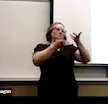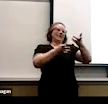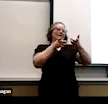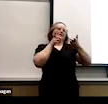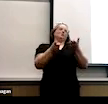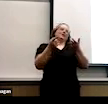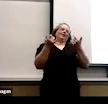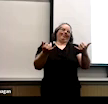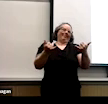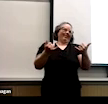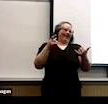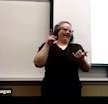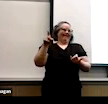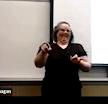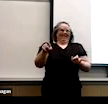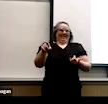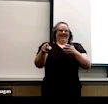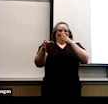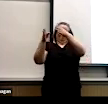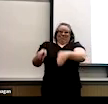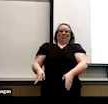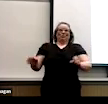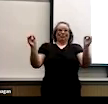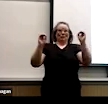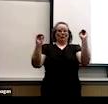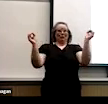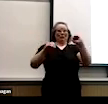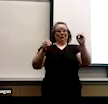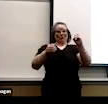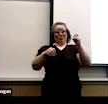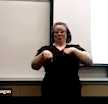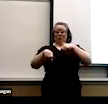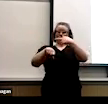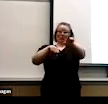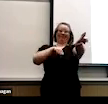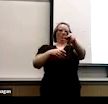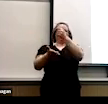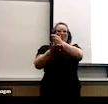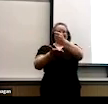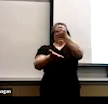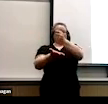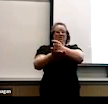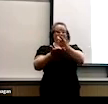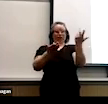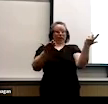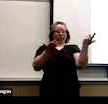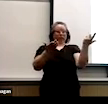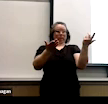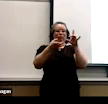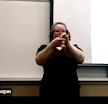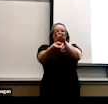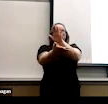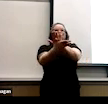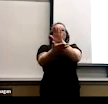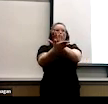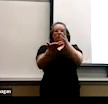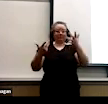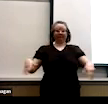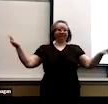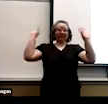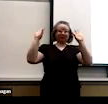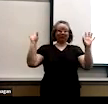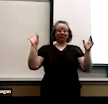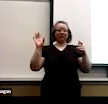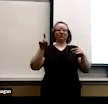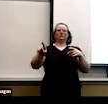anymore. So having a physiotherapist in CP clinic who can make suggestions back to the school therapist really works. They don't have a school therapist anymore. And so we